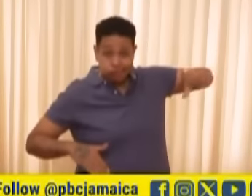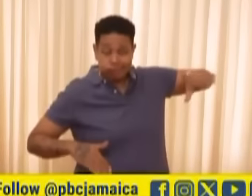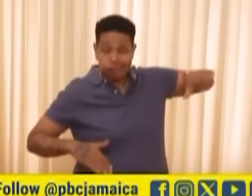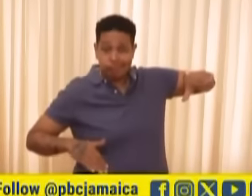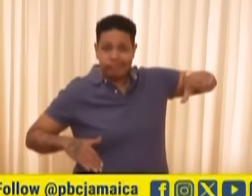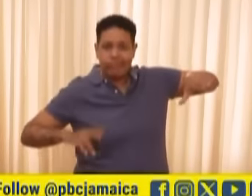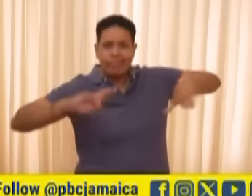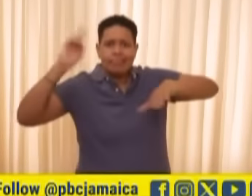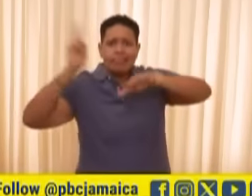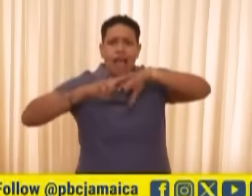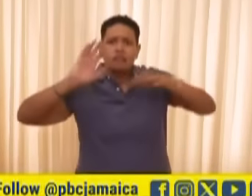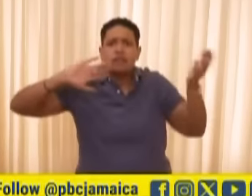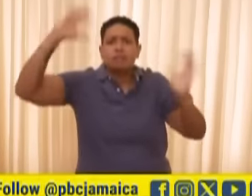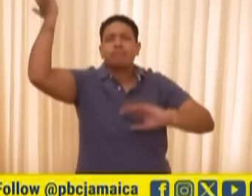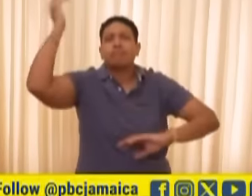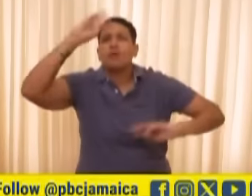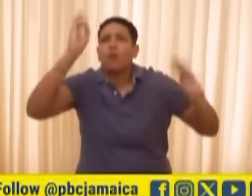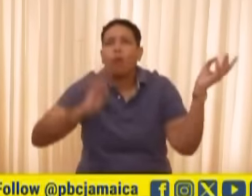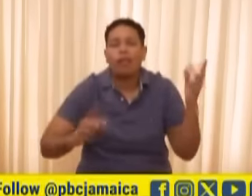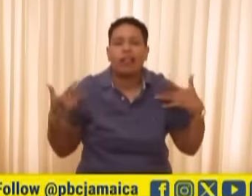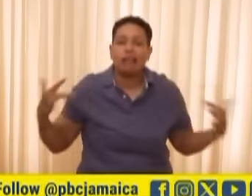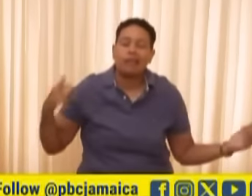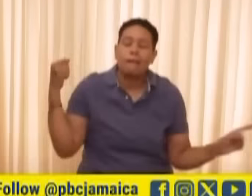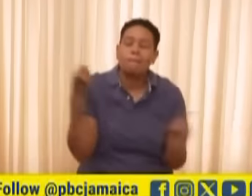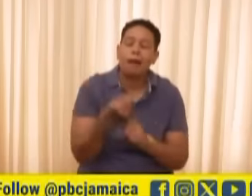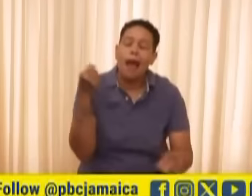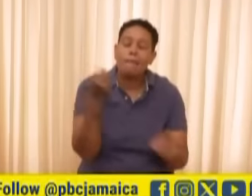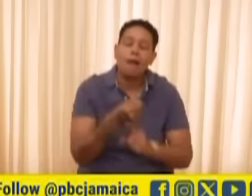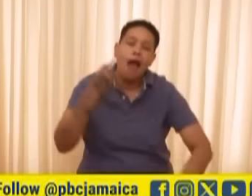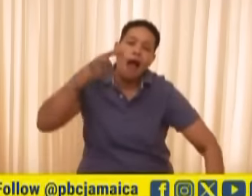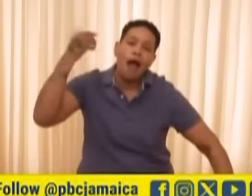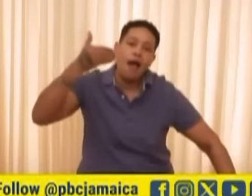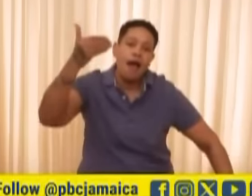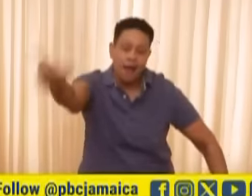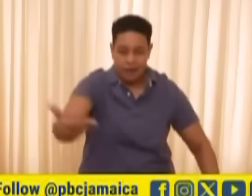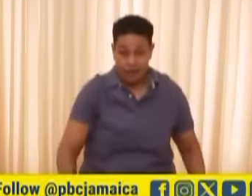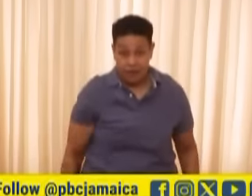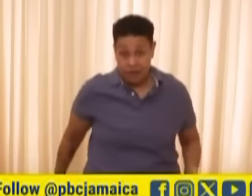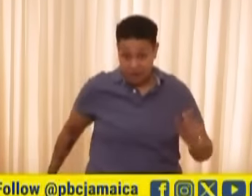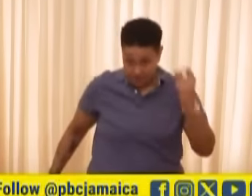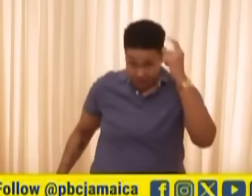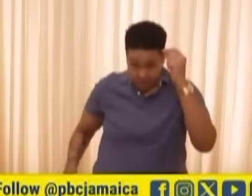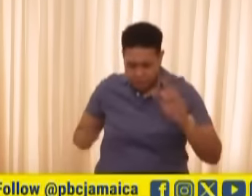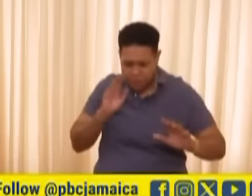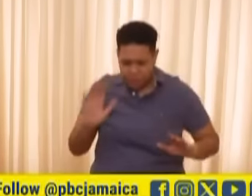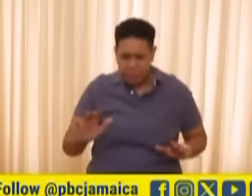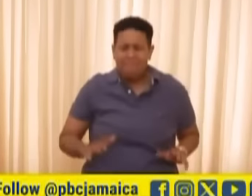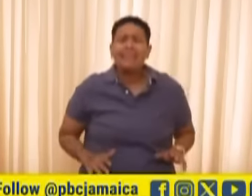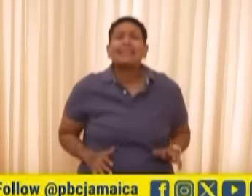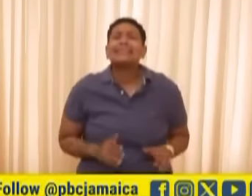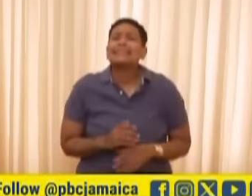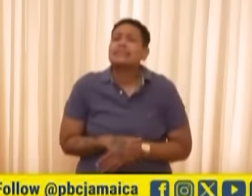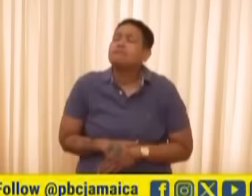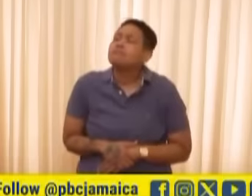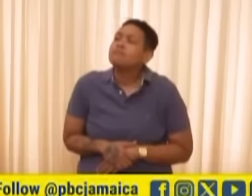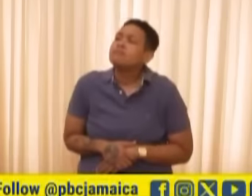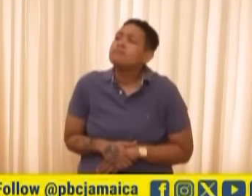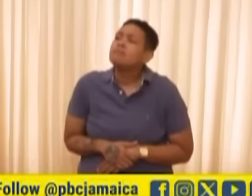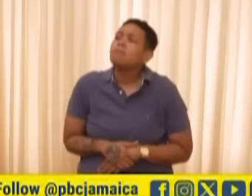to natural disasters. The pending impact of